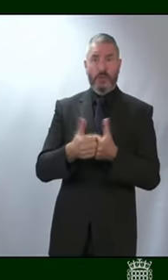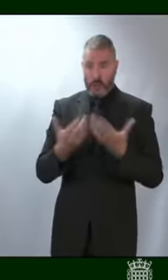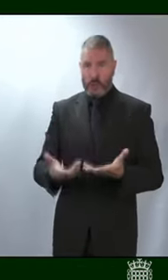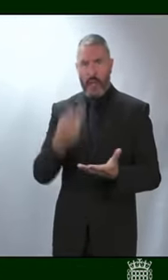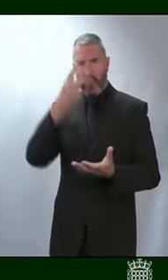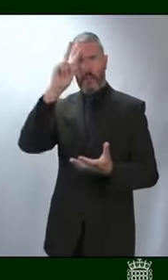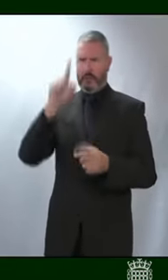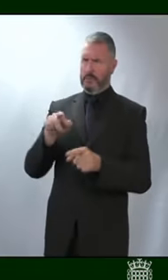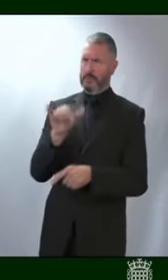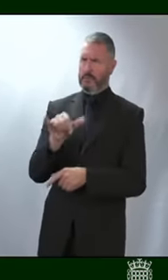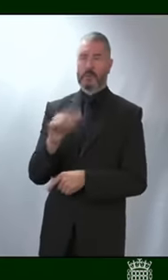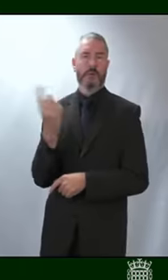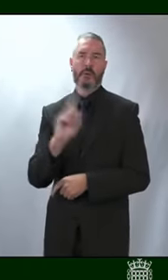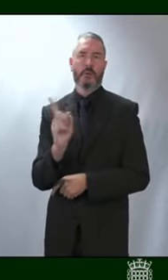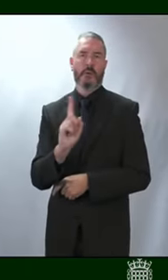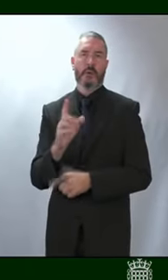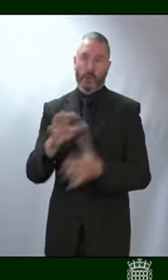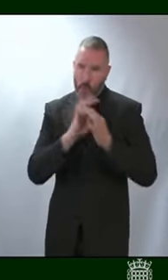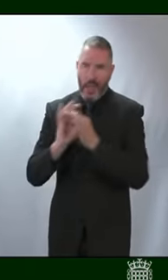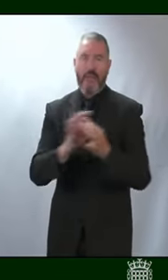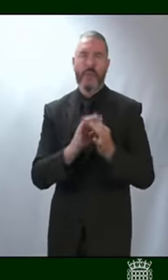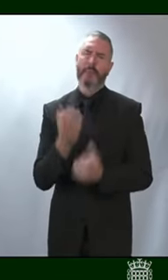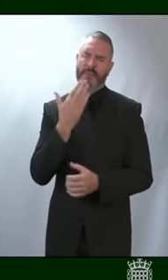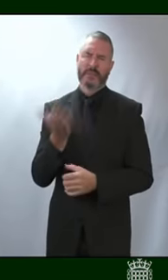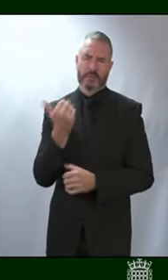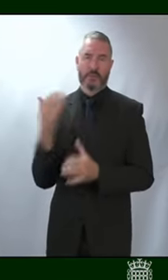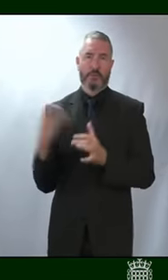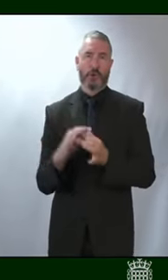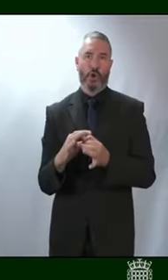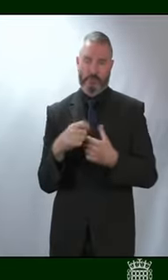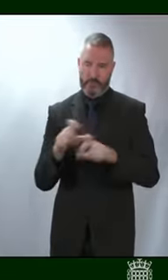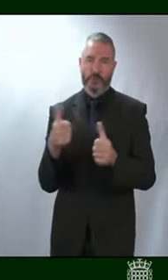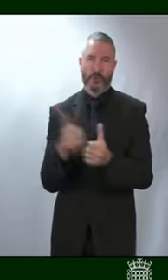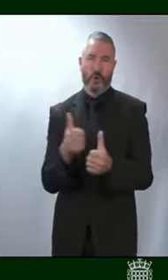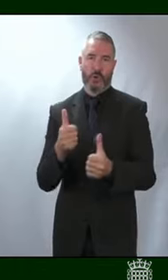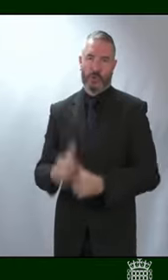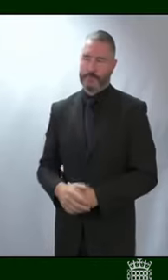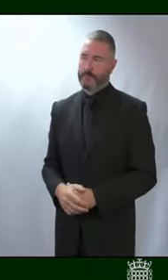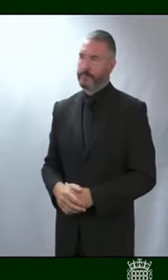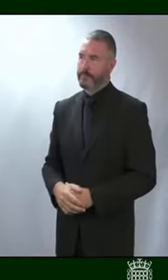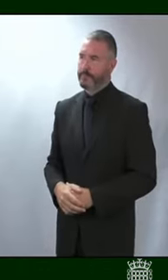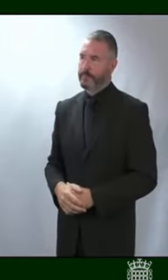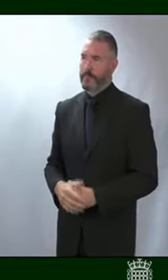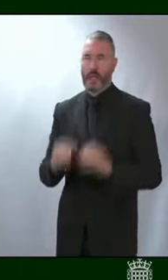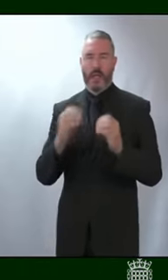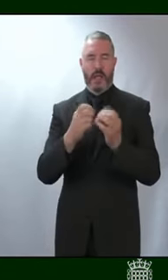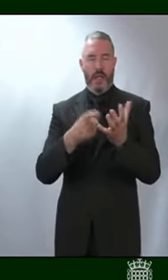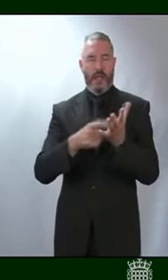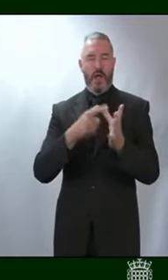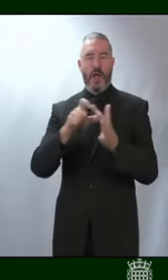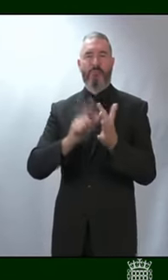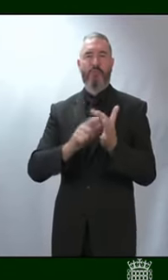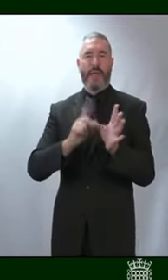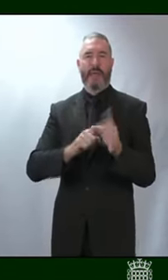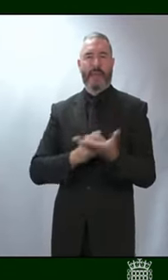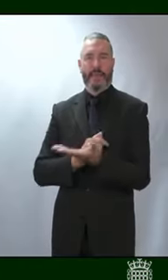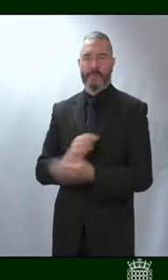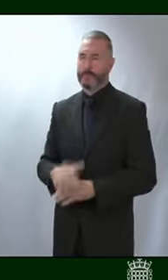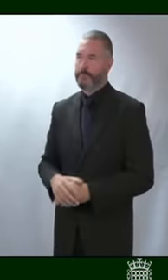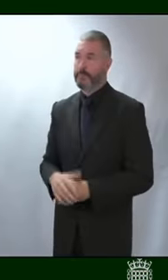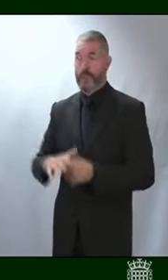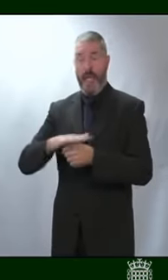he will, in a spirit of togetherness and unity, that he will continue to give it his support. Ben Bradley. Mr. Speaker, our local